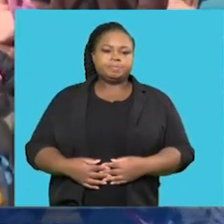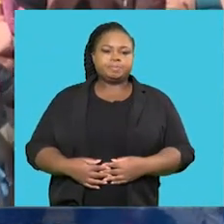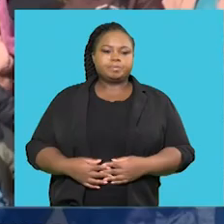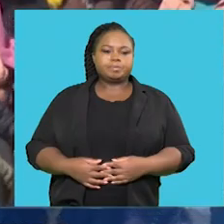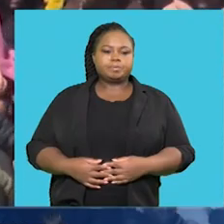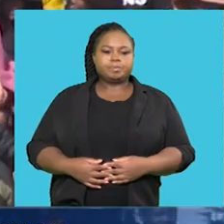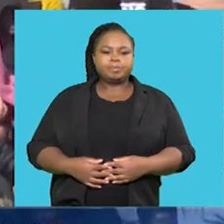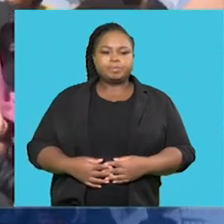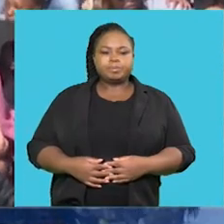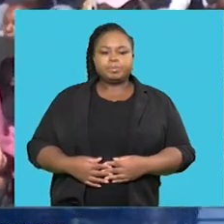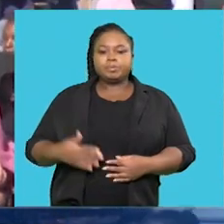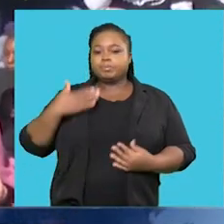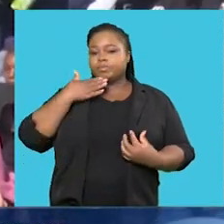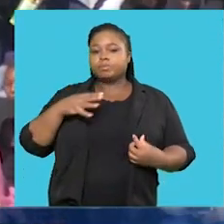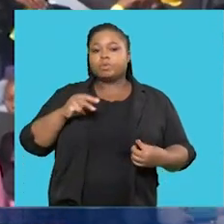Thank you, Mureki.